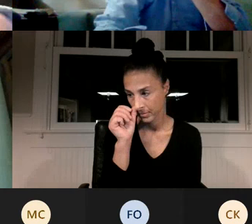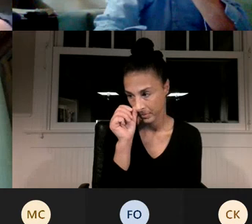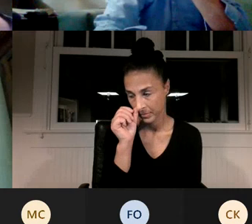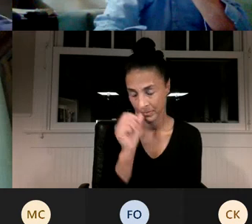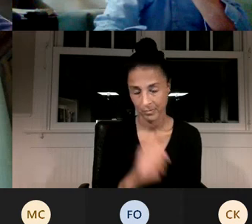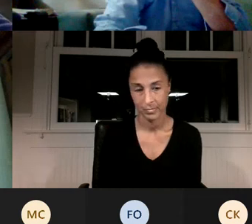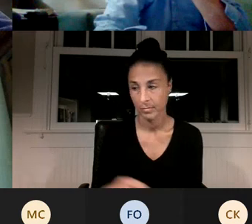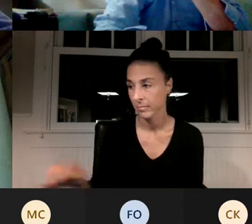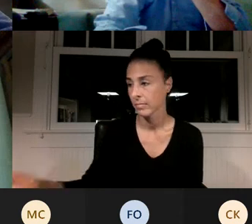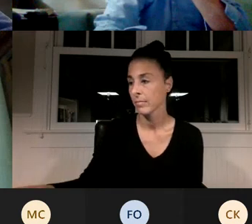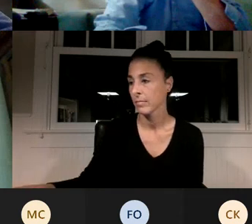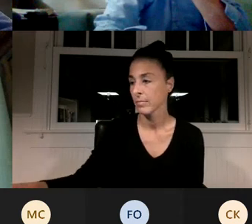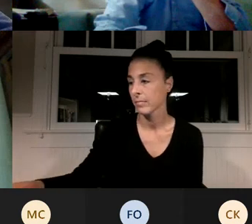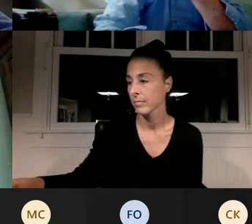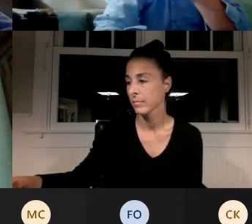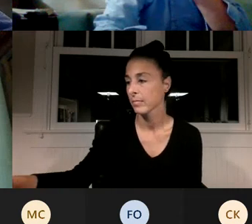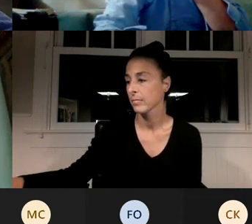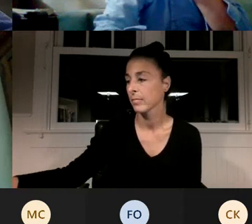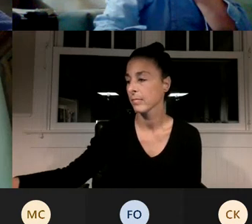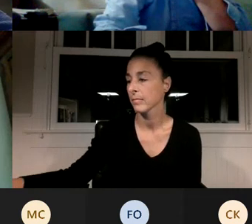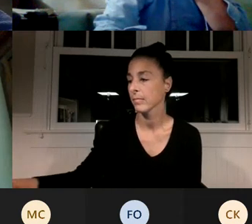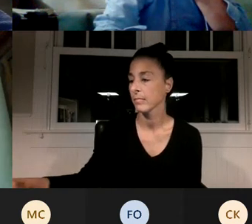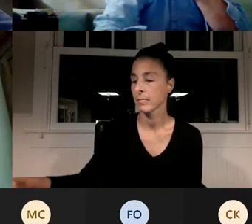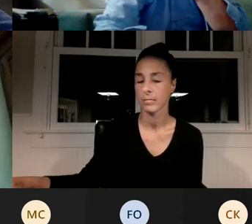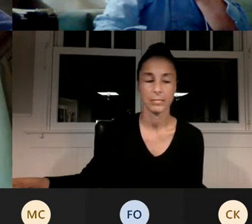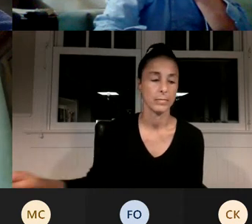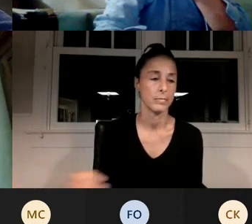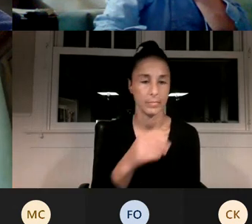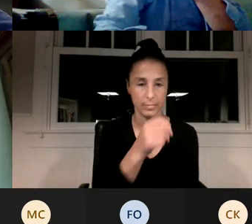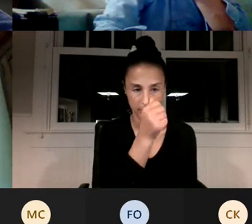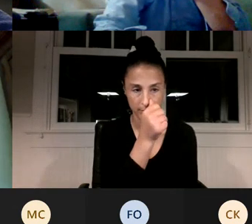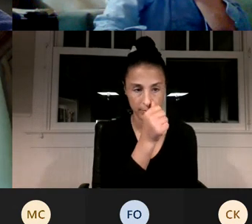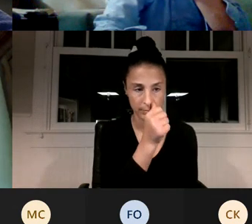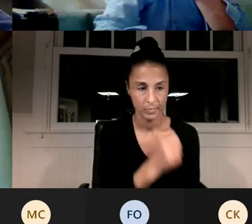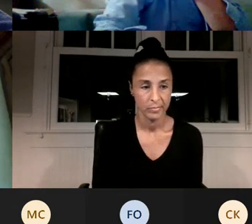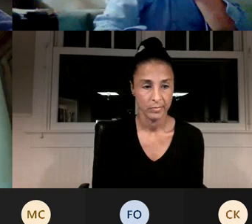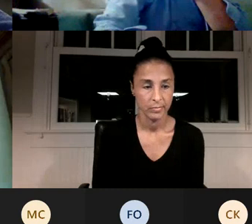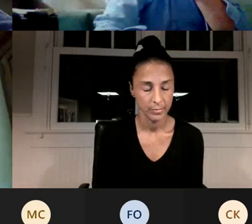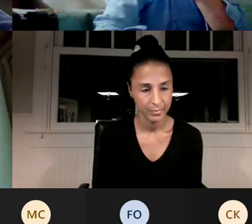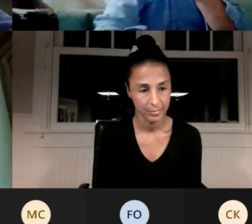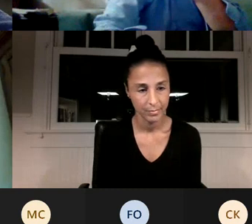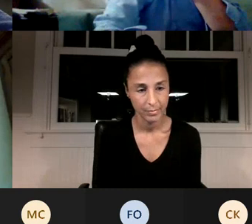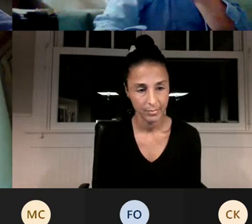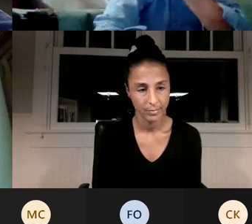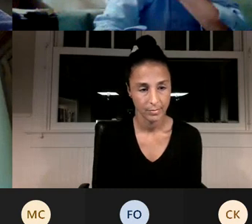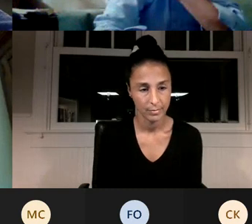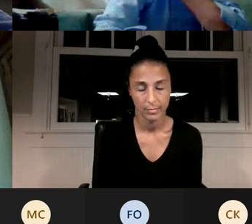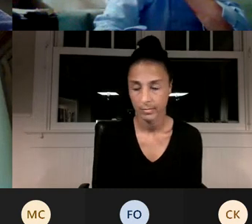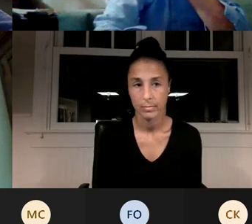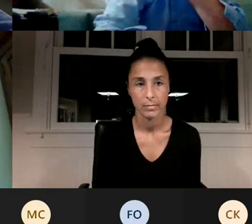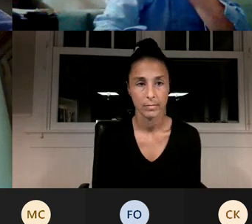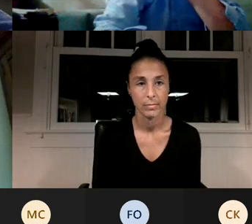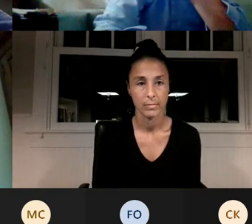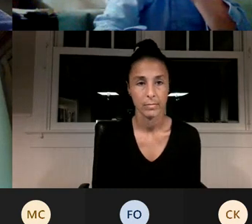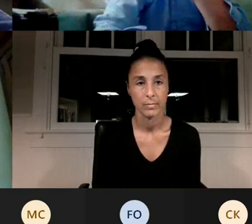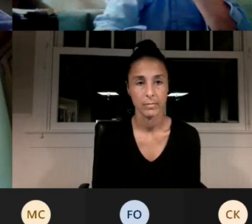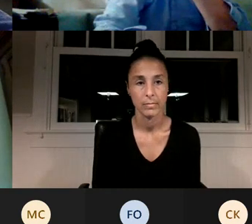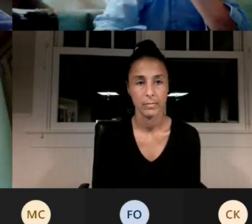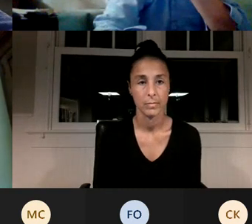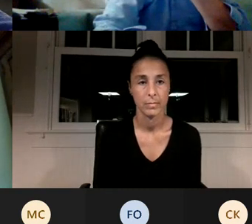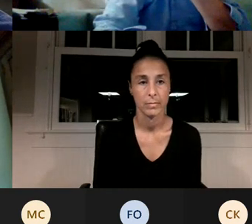there are some additional hands that have been raised, you know, as we've been doing these, but just in the interest of time, as well as just, you know, for respect